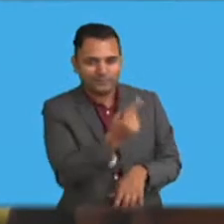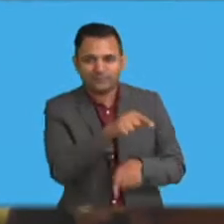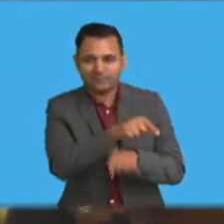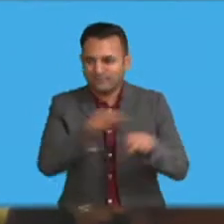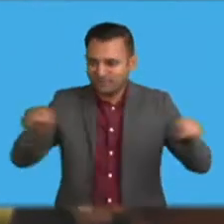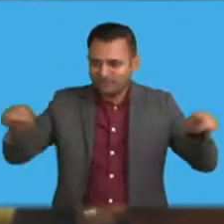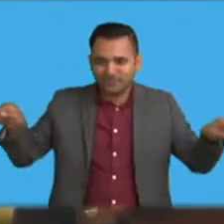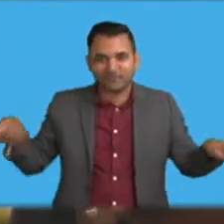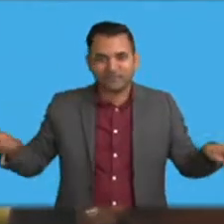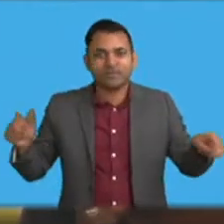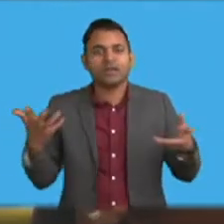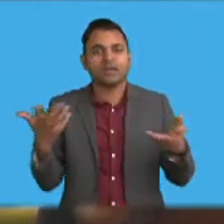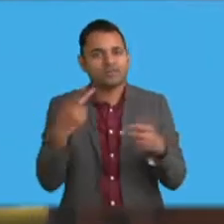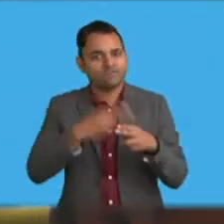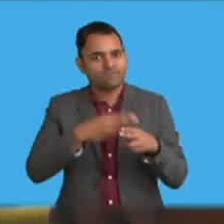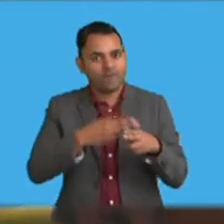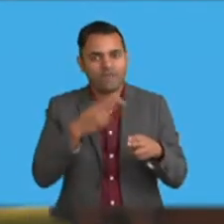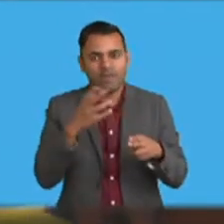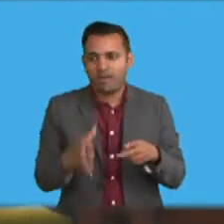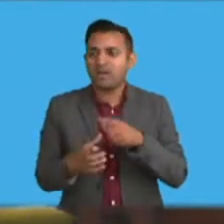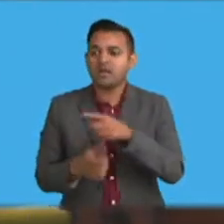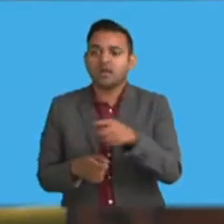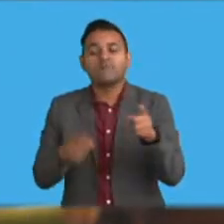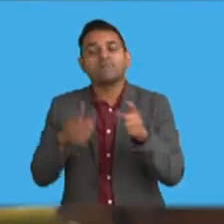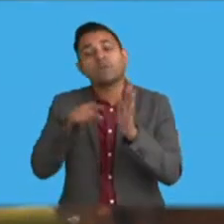is a farmer from Buambua in Lotoka.